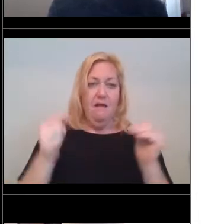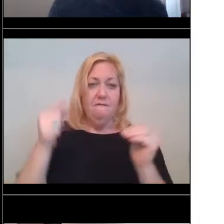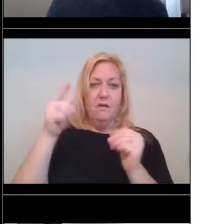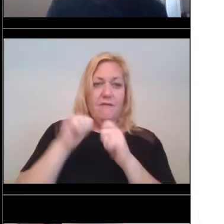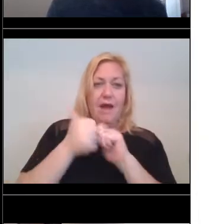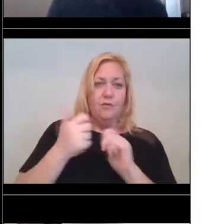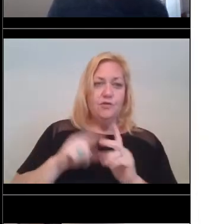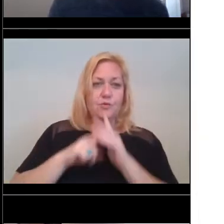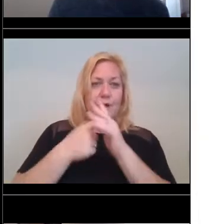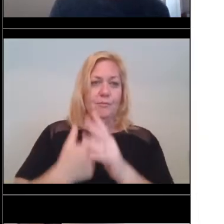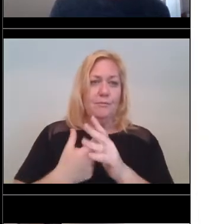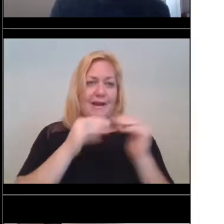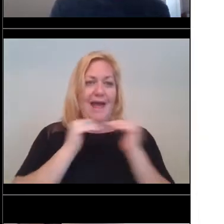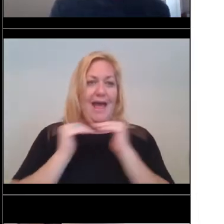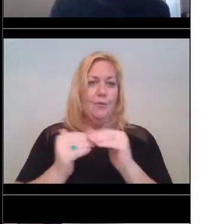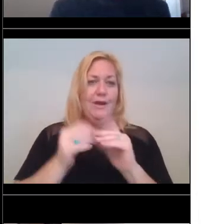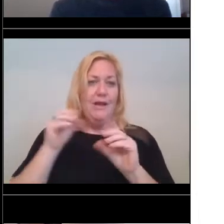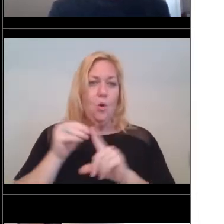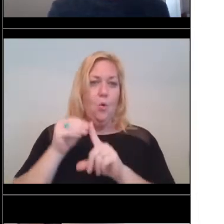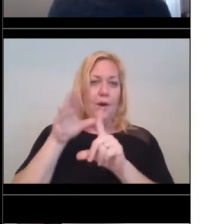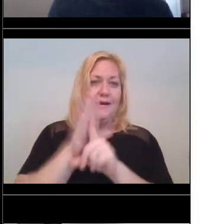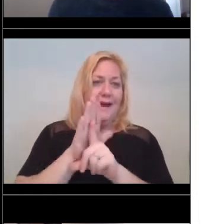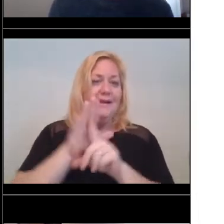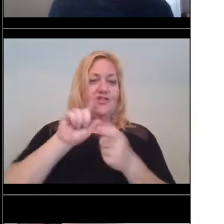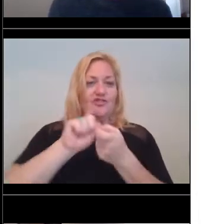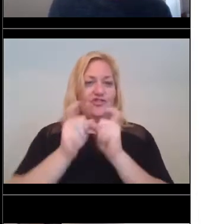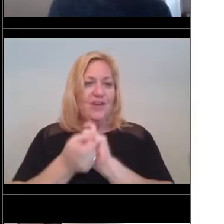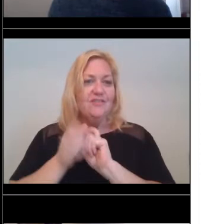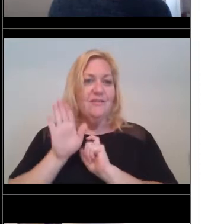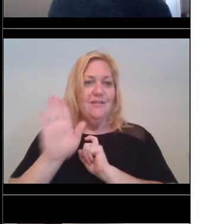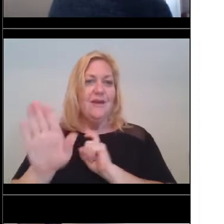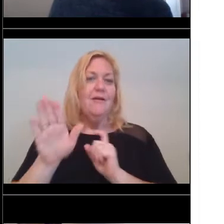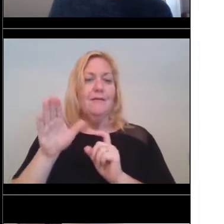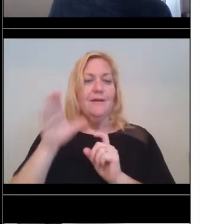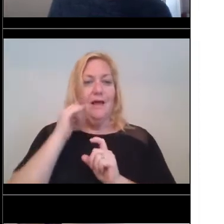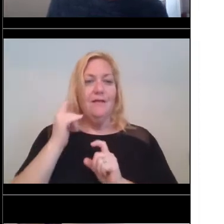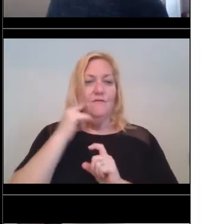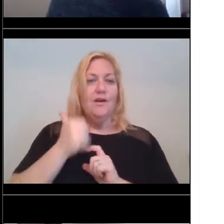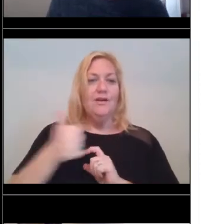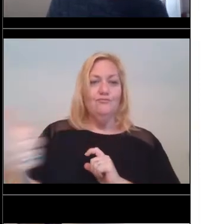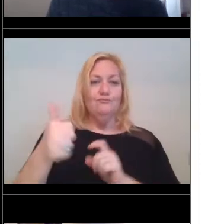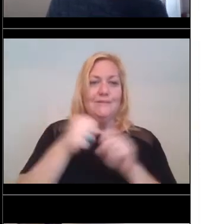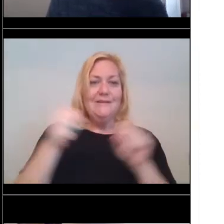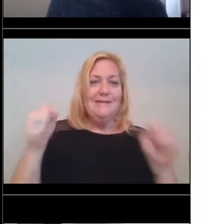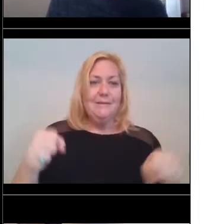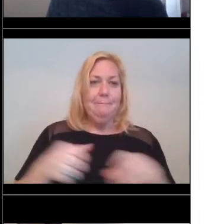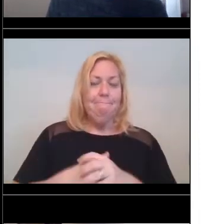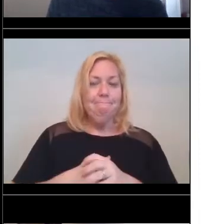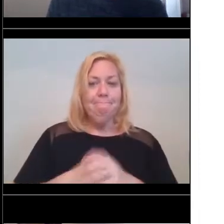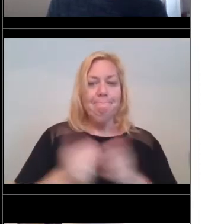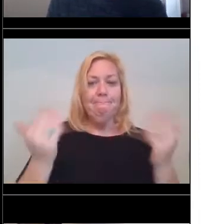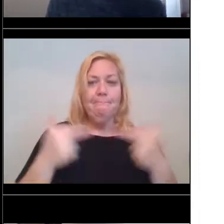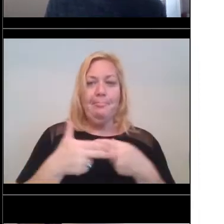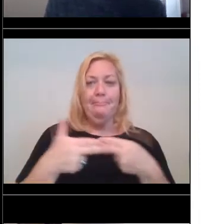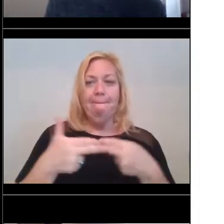implement equity-oriented change in California's transportation system. Next slide.